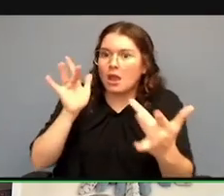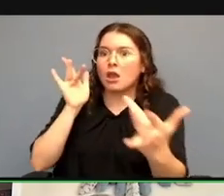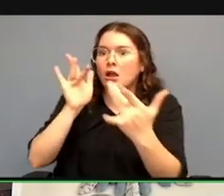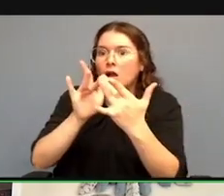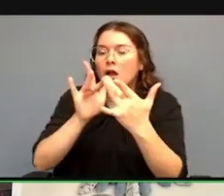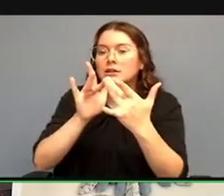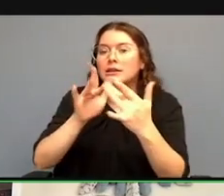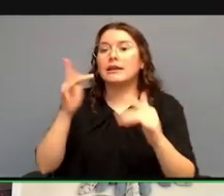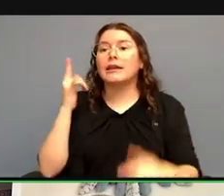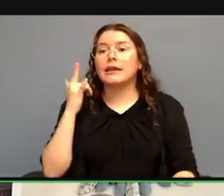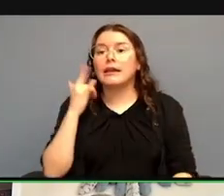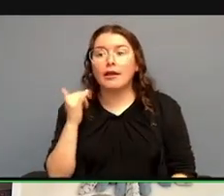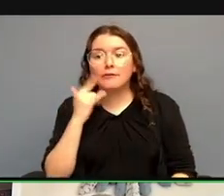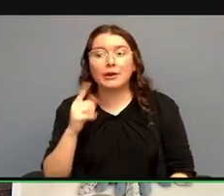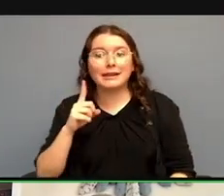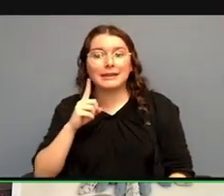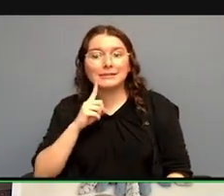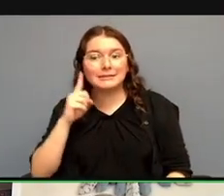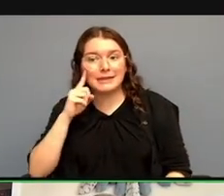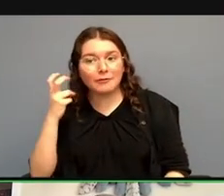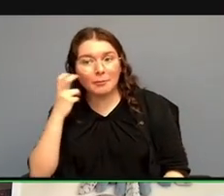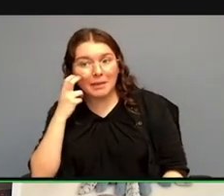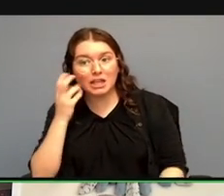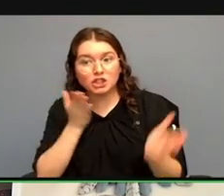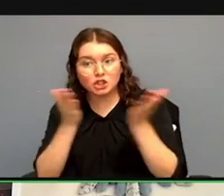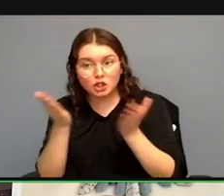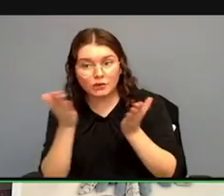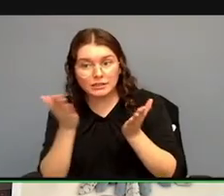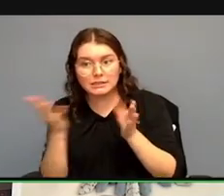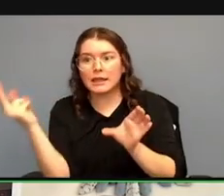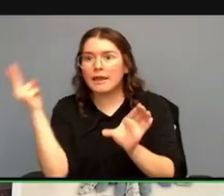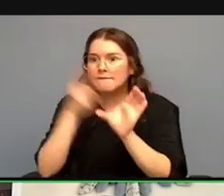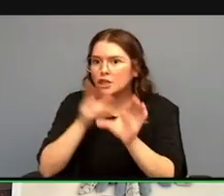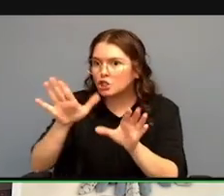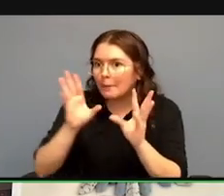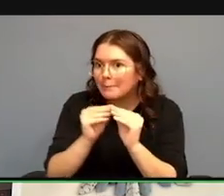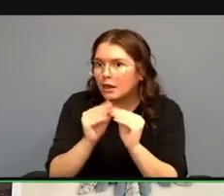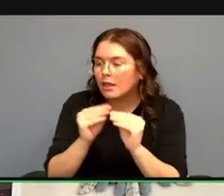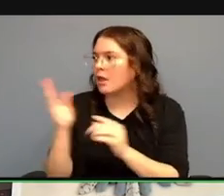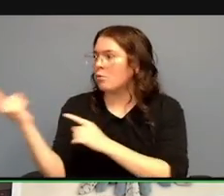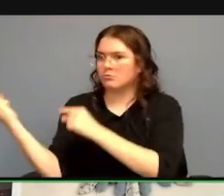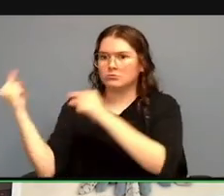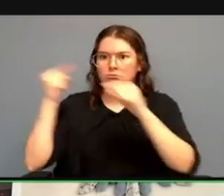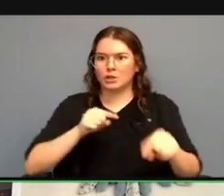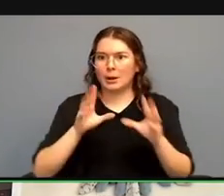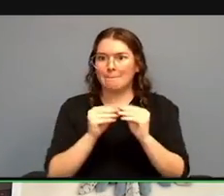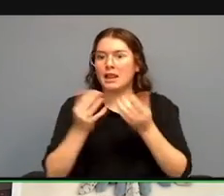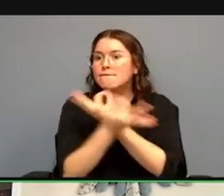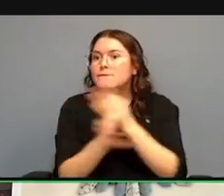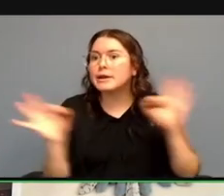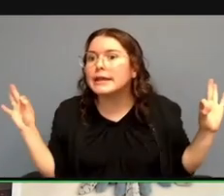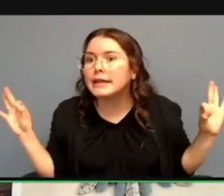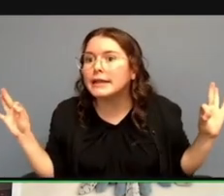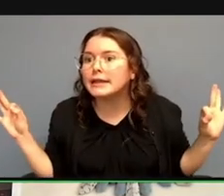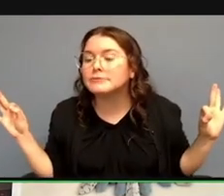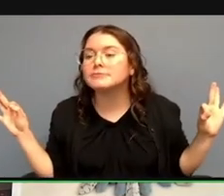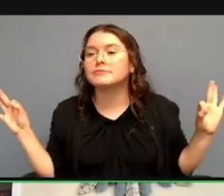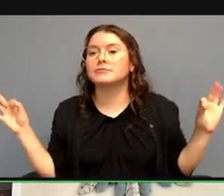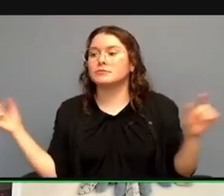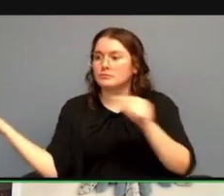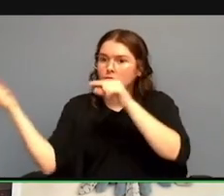Blind Services. Invite them to your meeting. They will come to your meeting free of charge. They will come, will